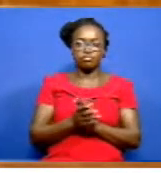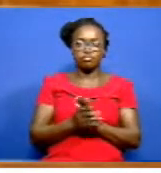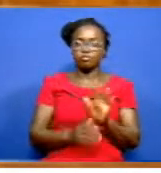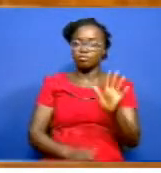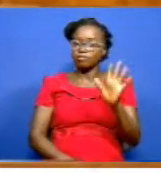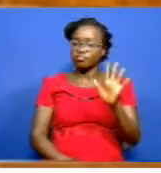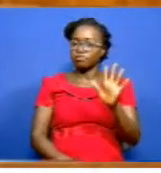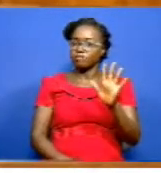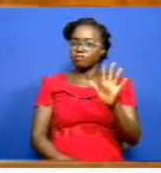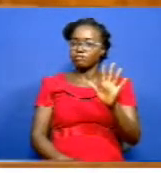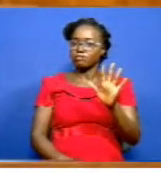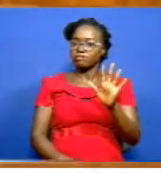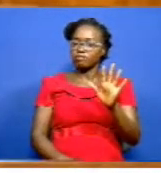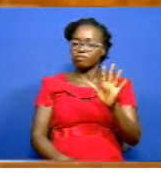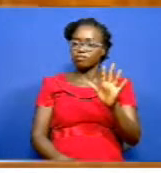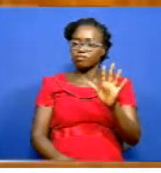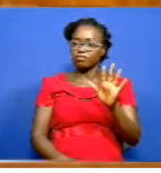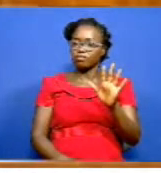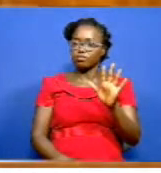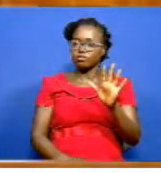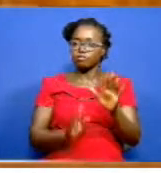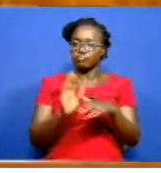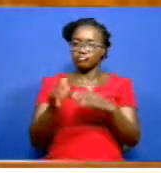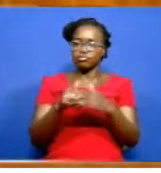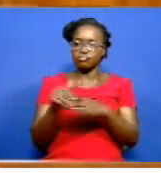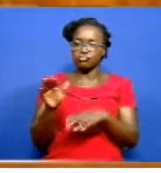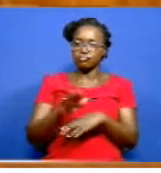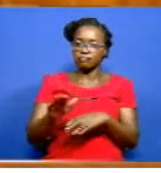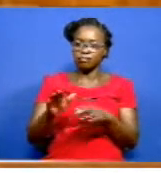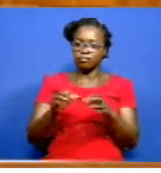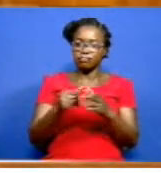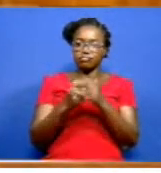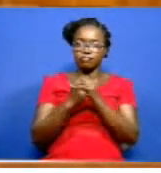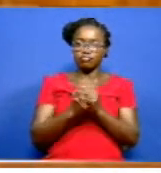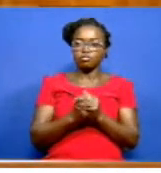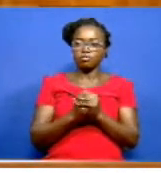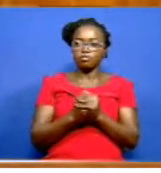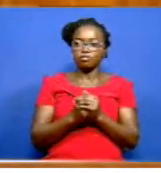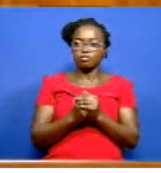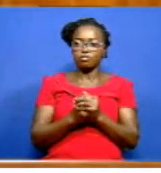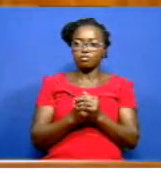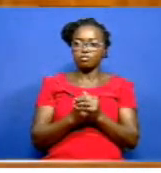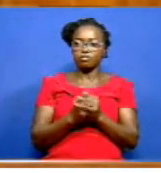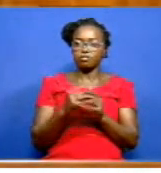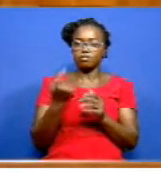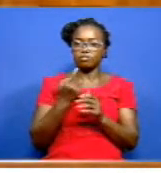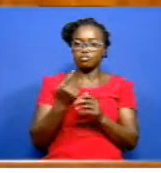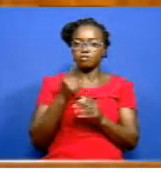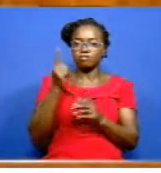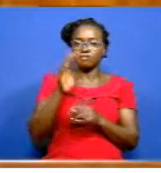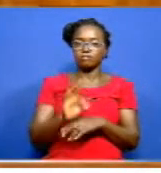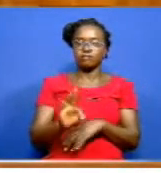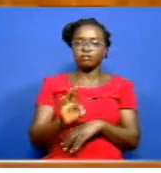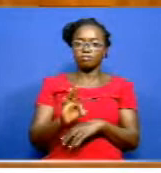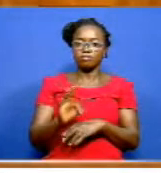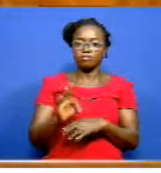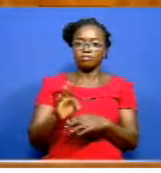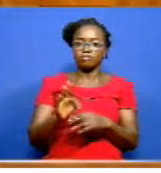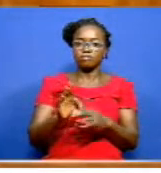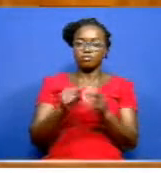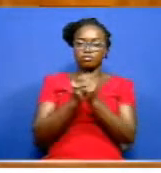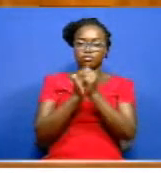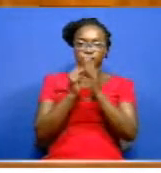5, all places of worship shall only admit 1/3 of their capacities